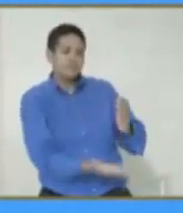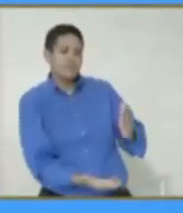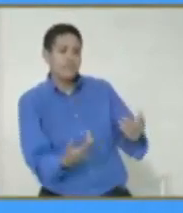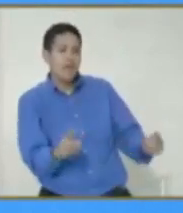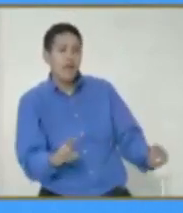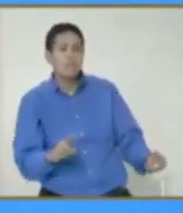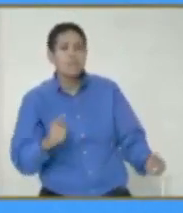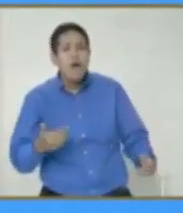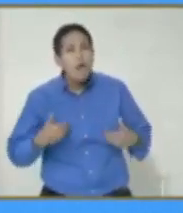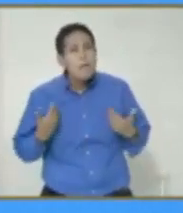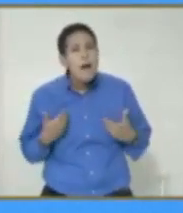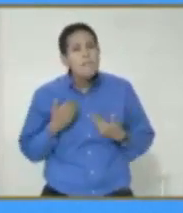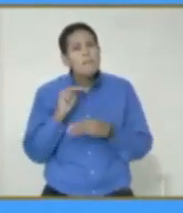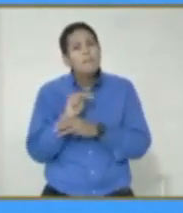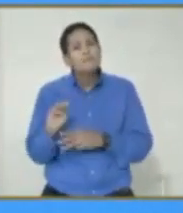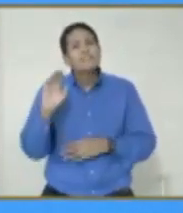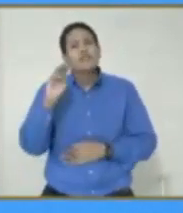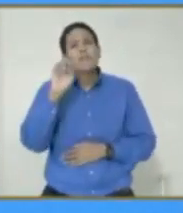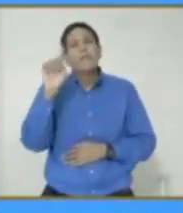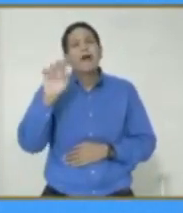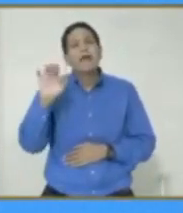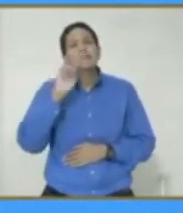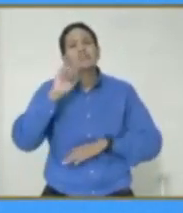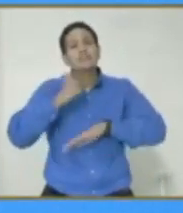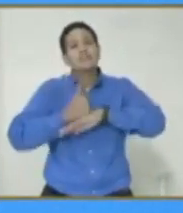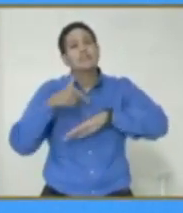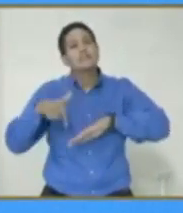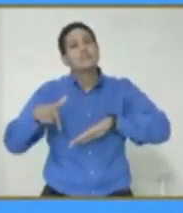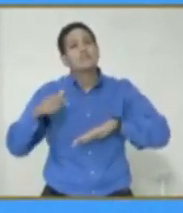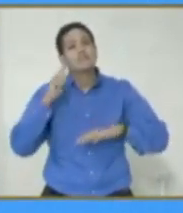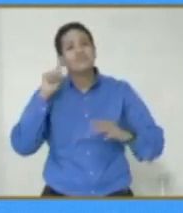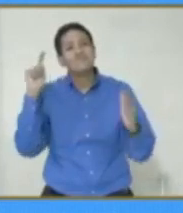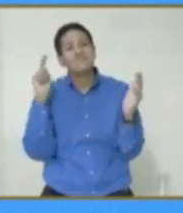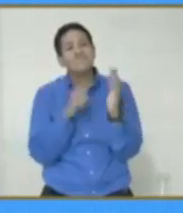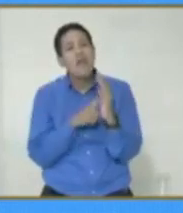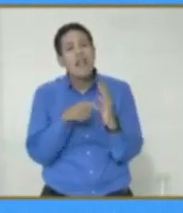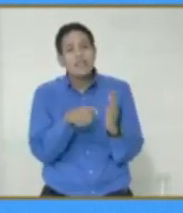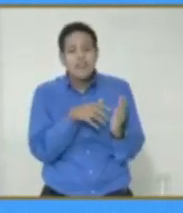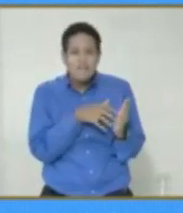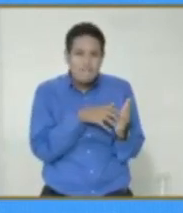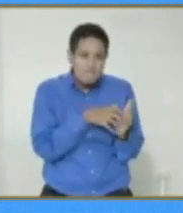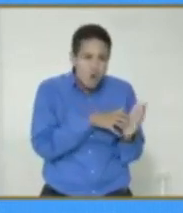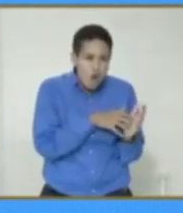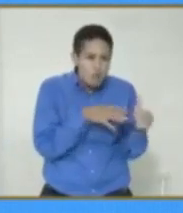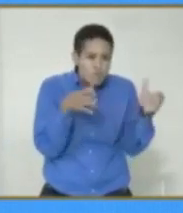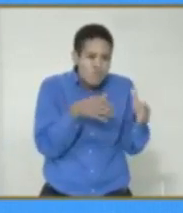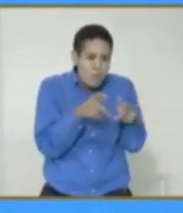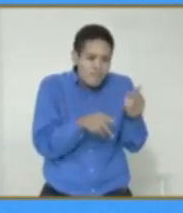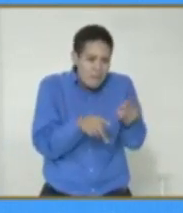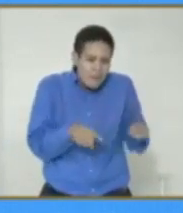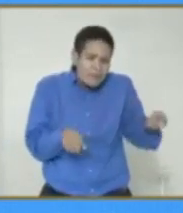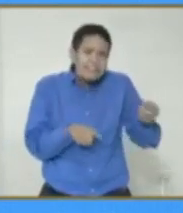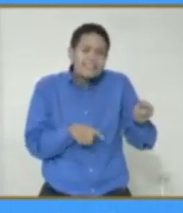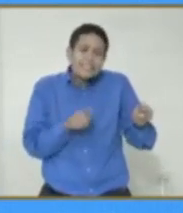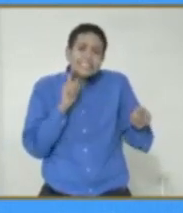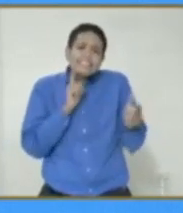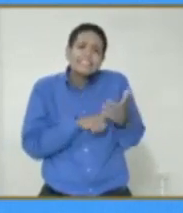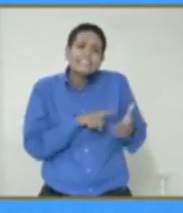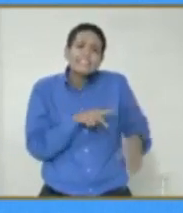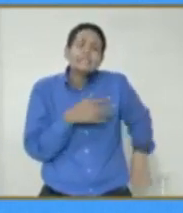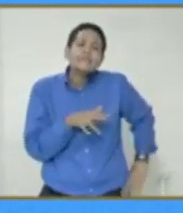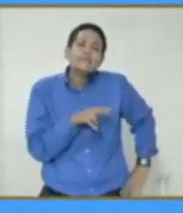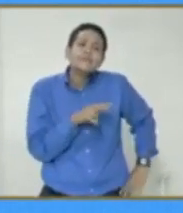has put this thrust into recognizing this vulnerable group of persons, and I know